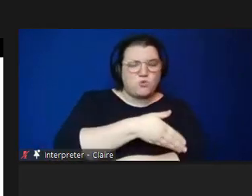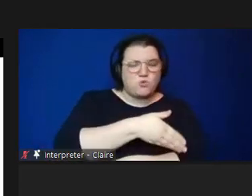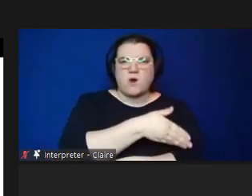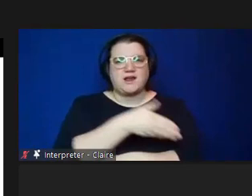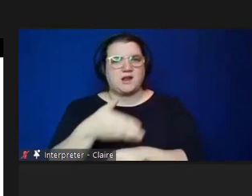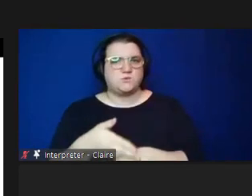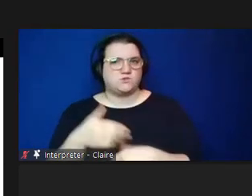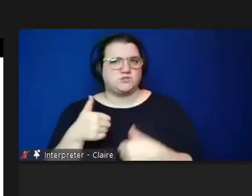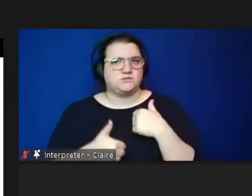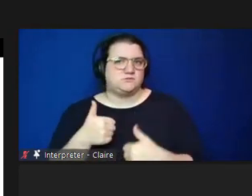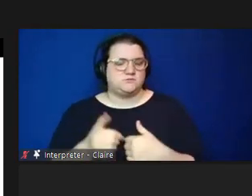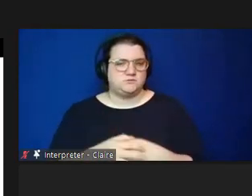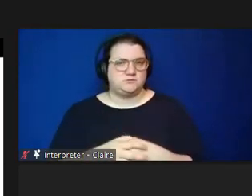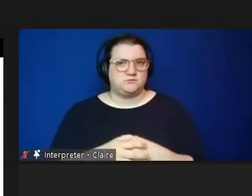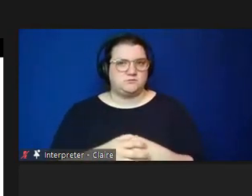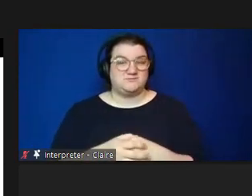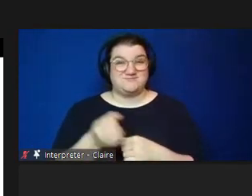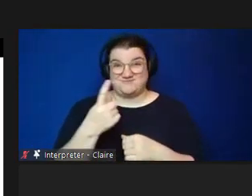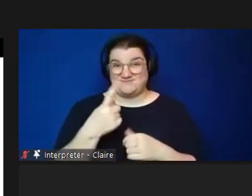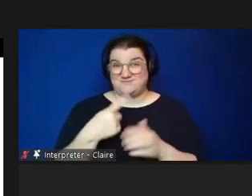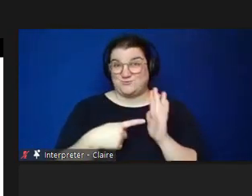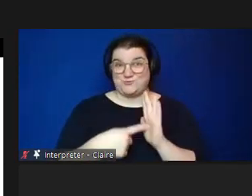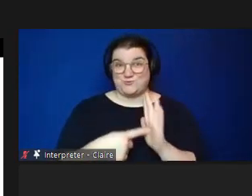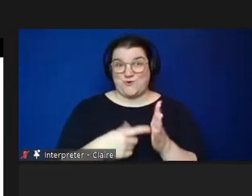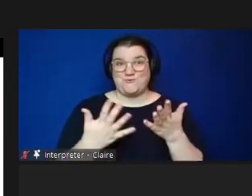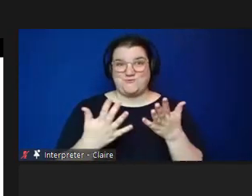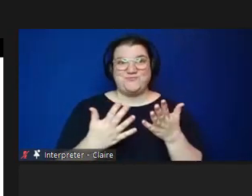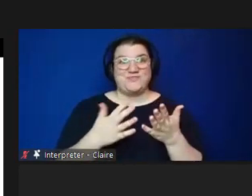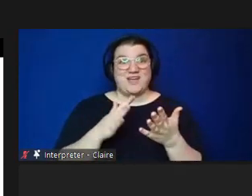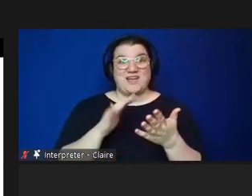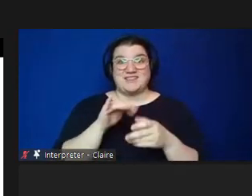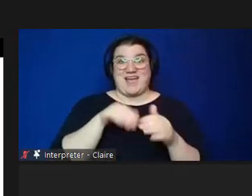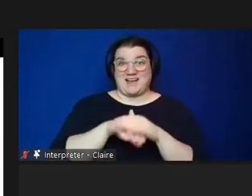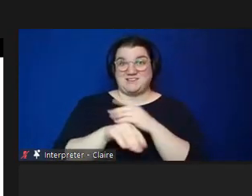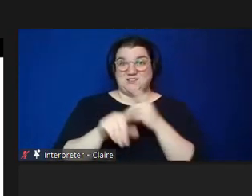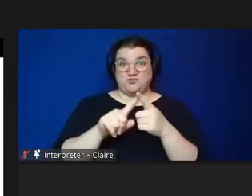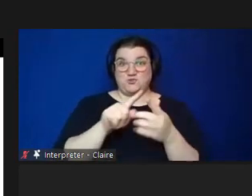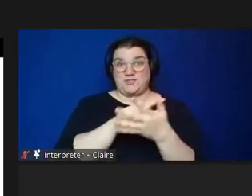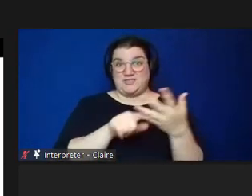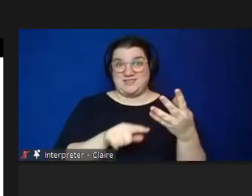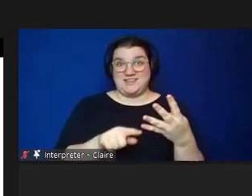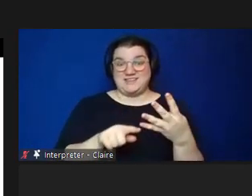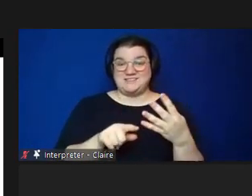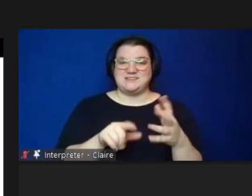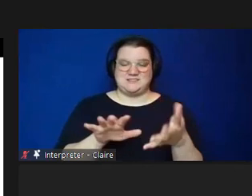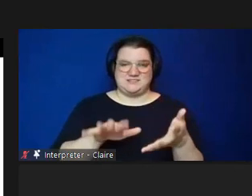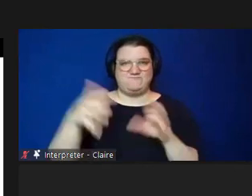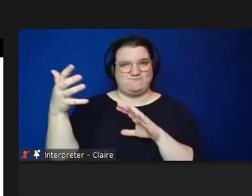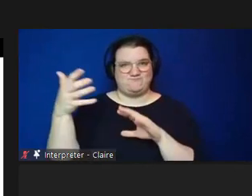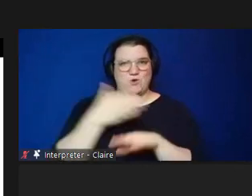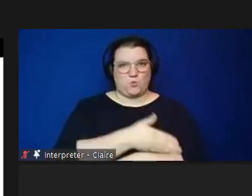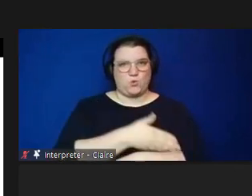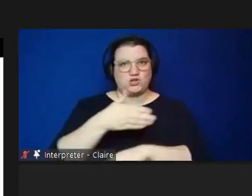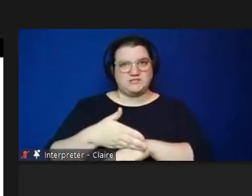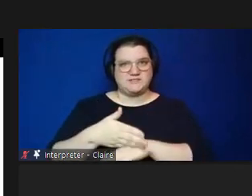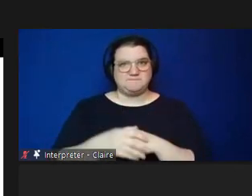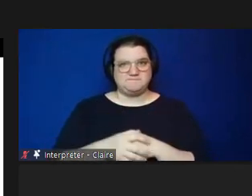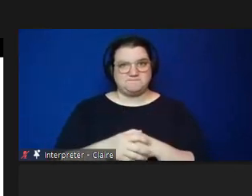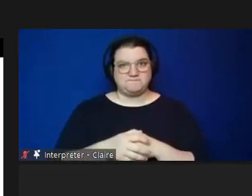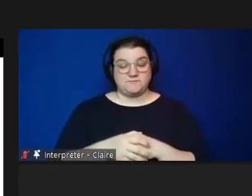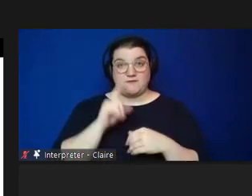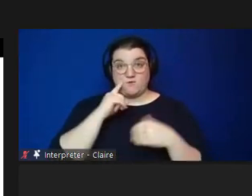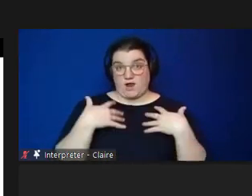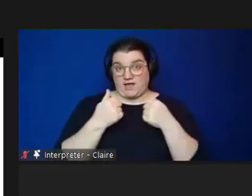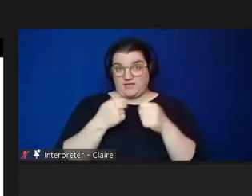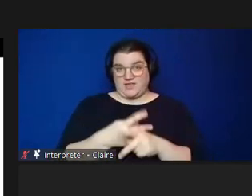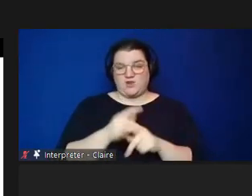these areas being disrupted or worsened. So with healthcare, so you can see at the very beginning